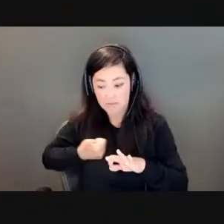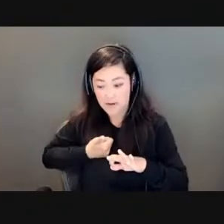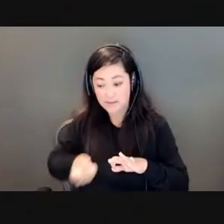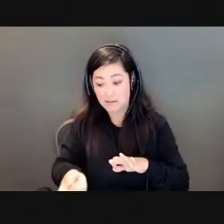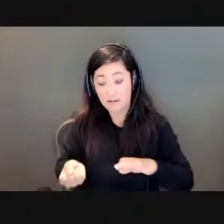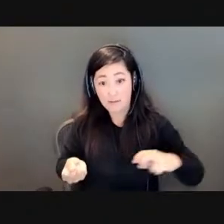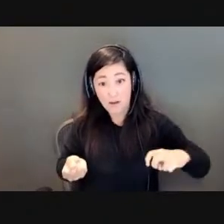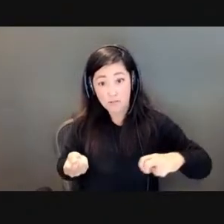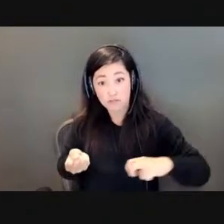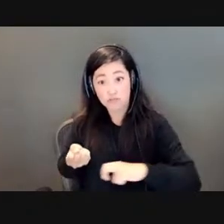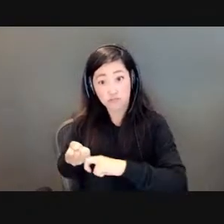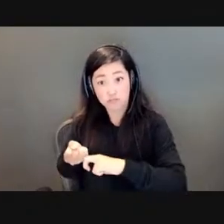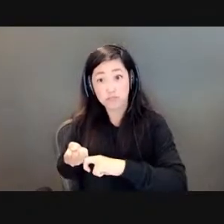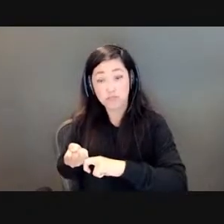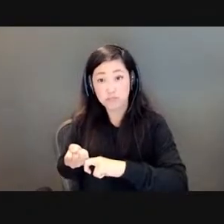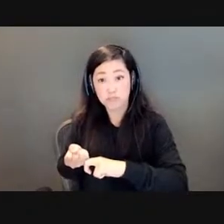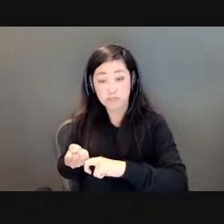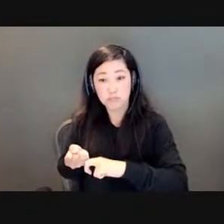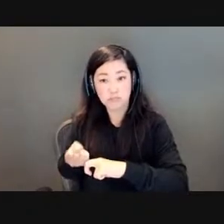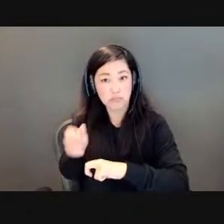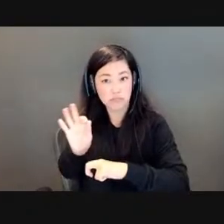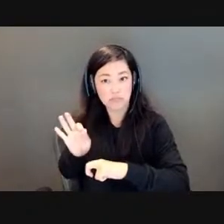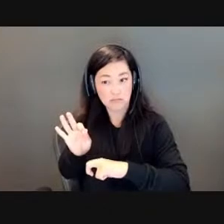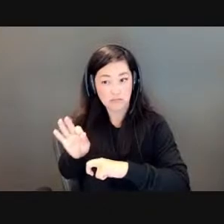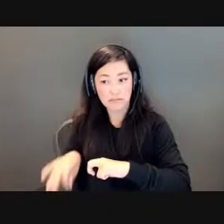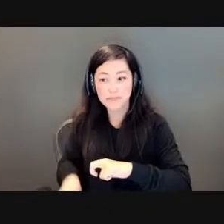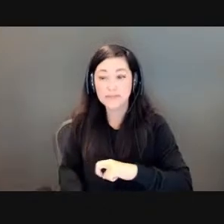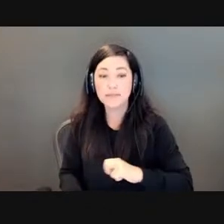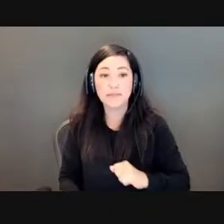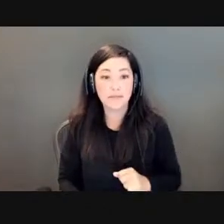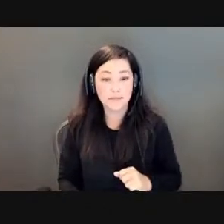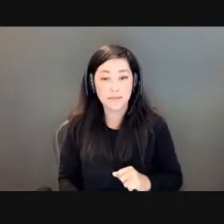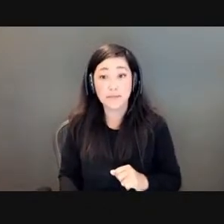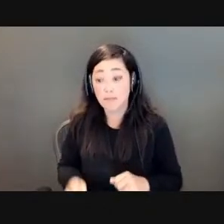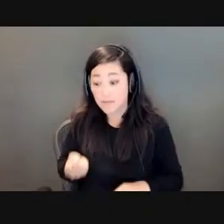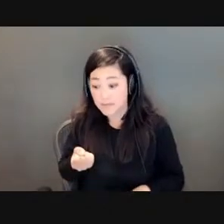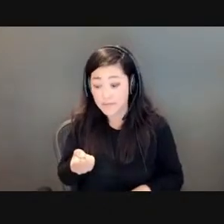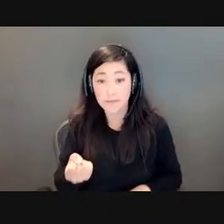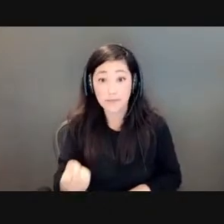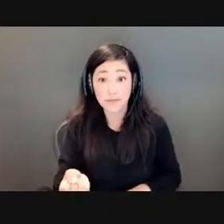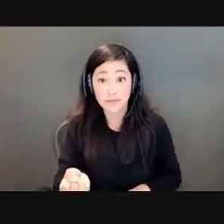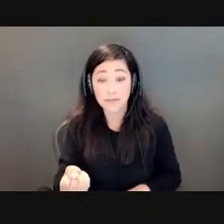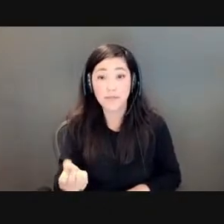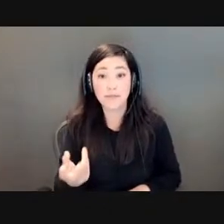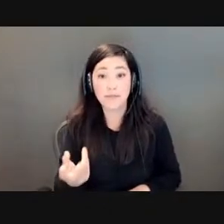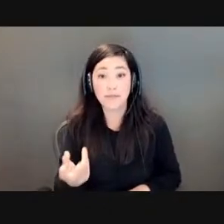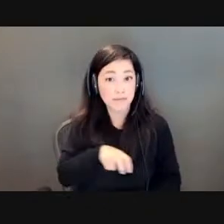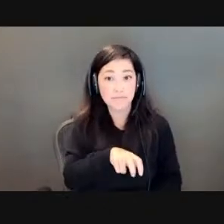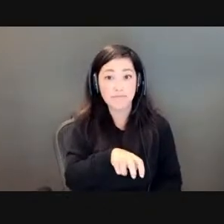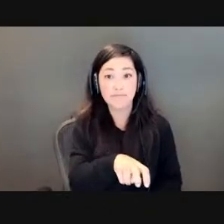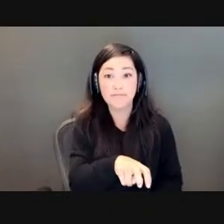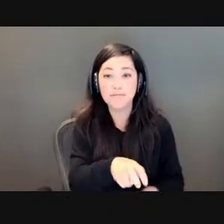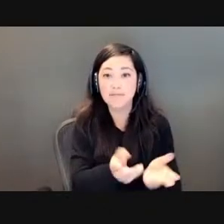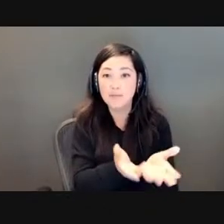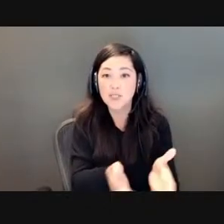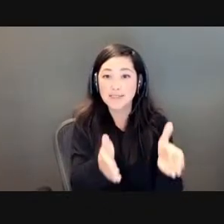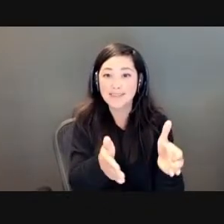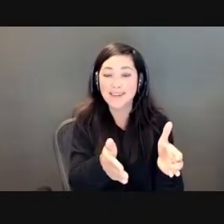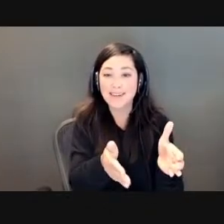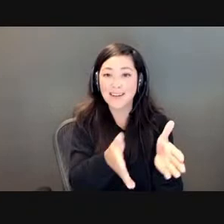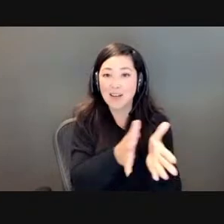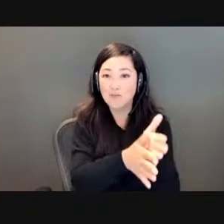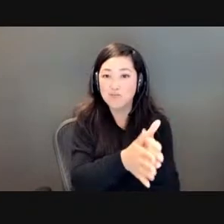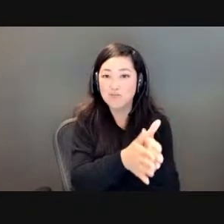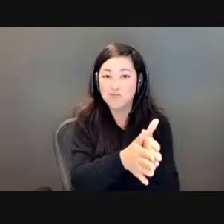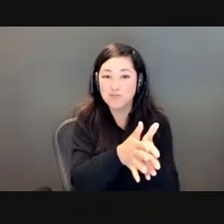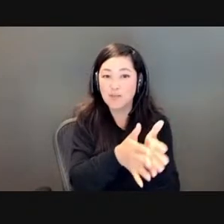the drawer and get close to the working surface. And as I close the drawer, I move to the sink. And I also have an